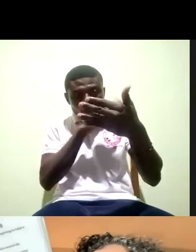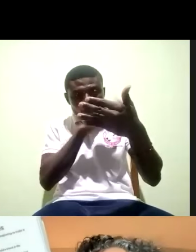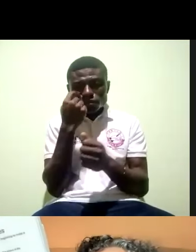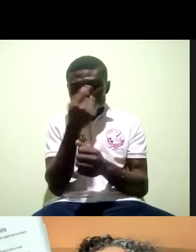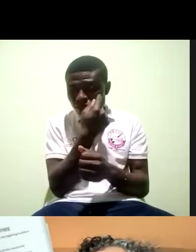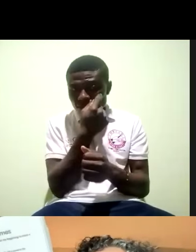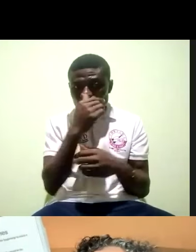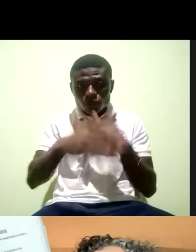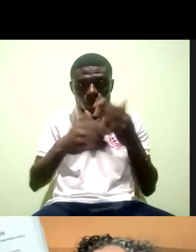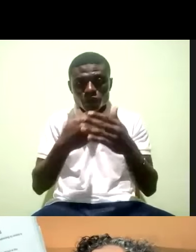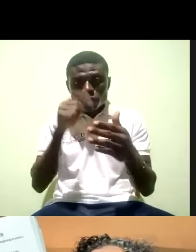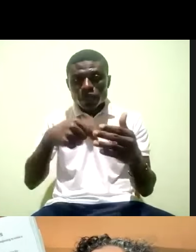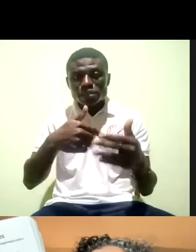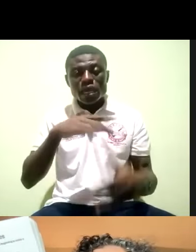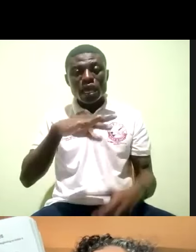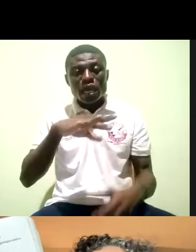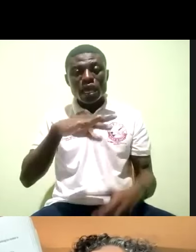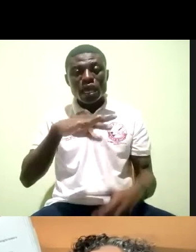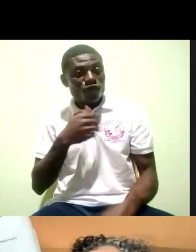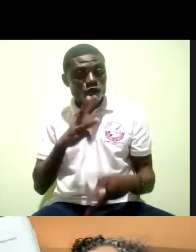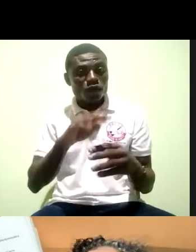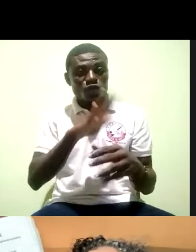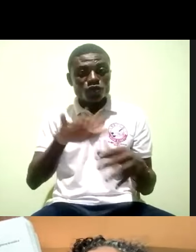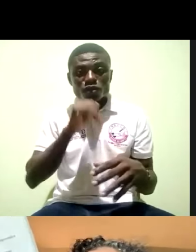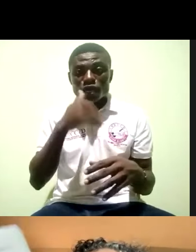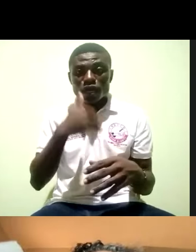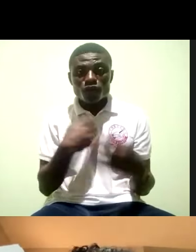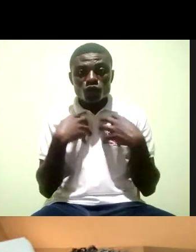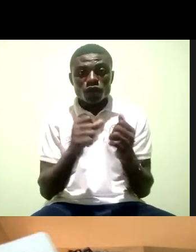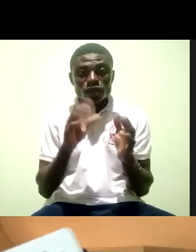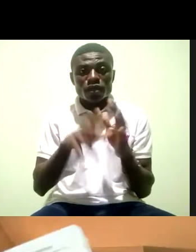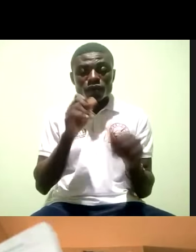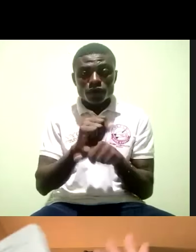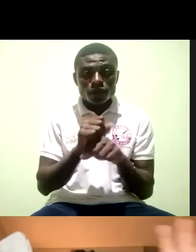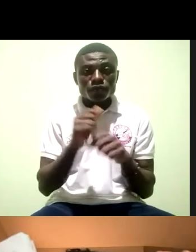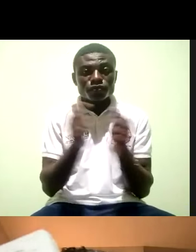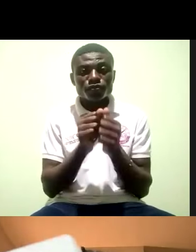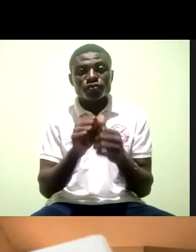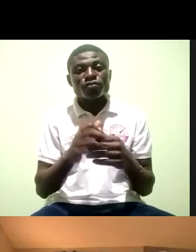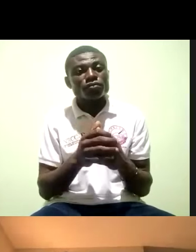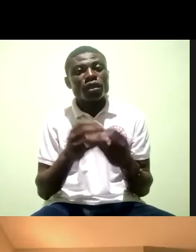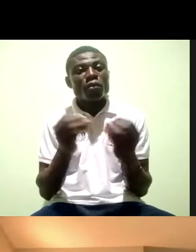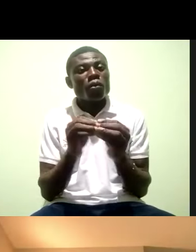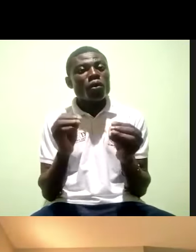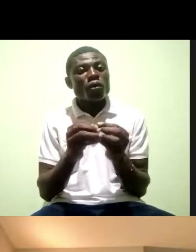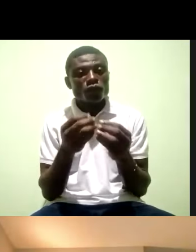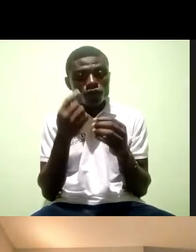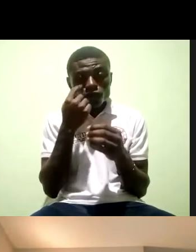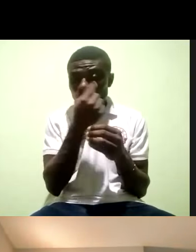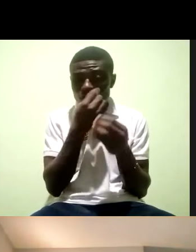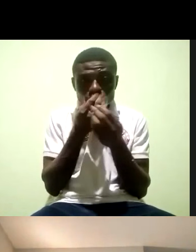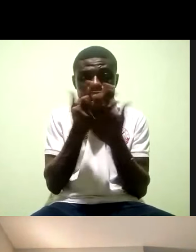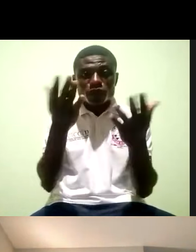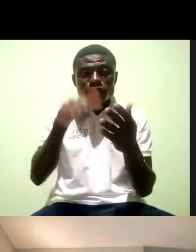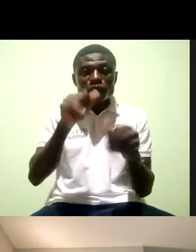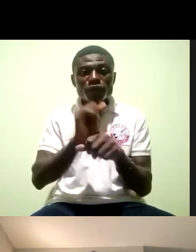find a way where children don't get overwhelmed by the lot of visual information on one page. How do we